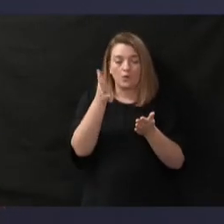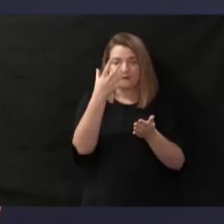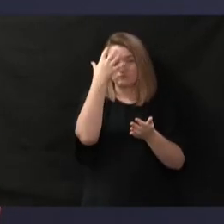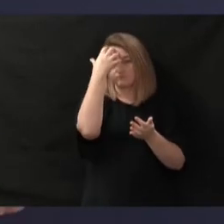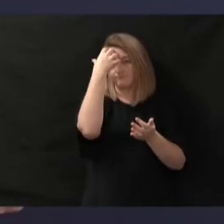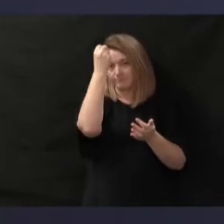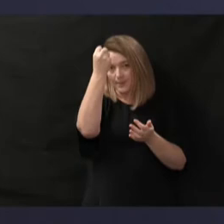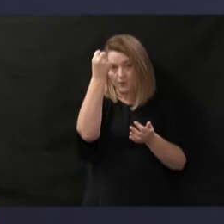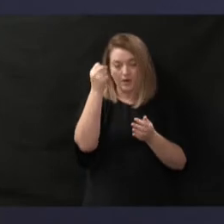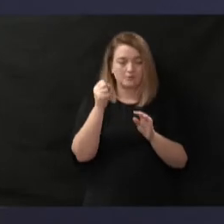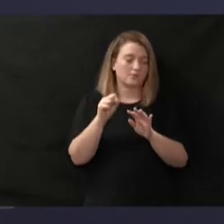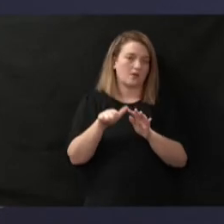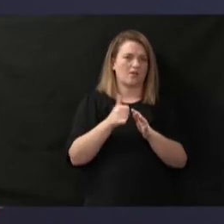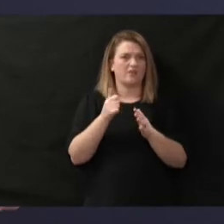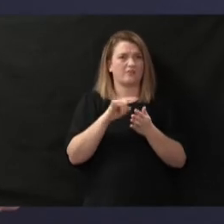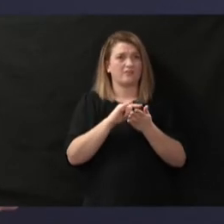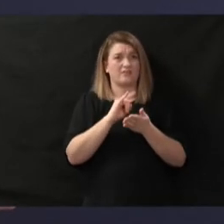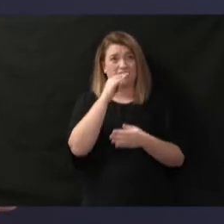right?